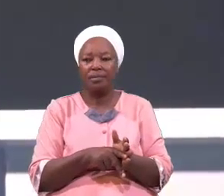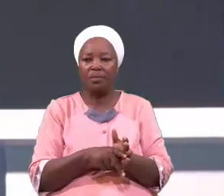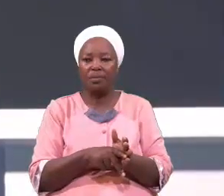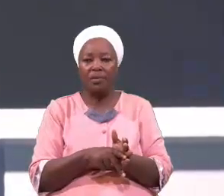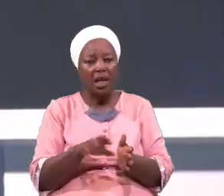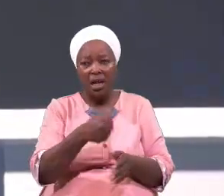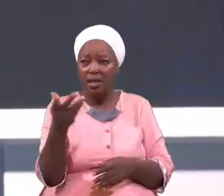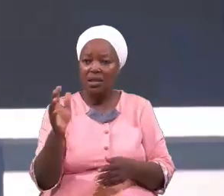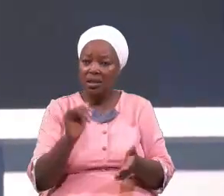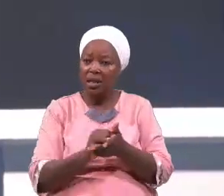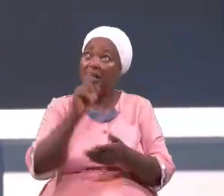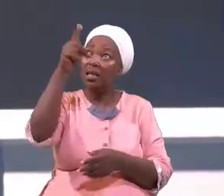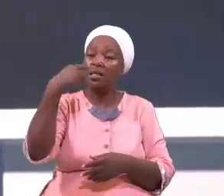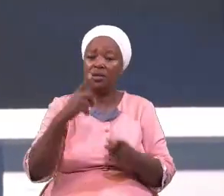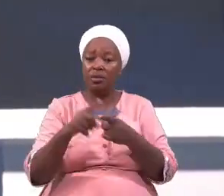Whatever he says to you,